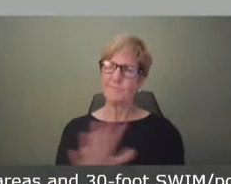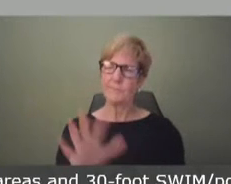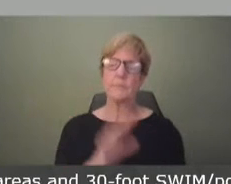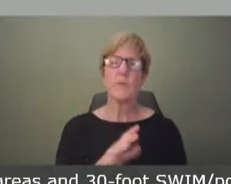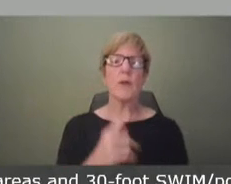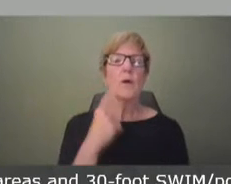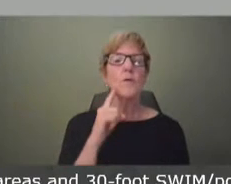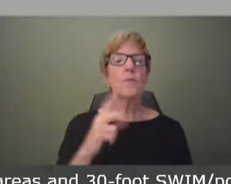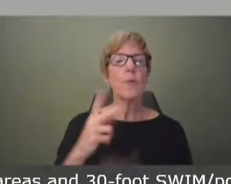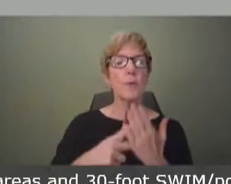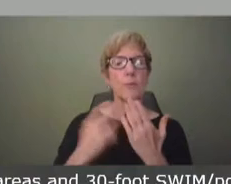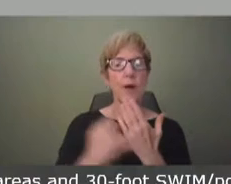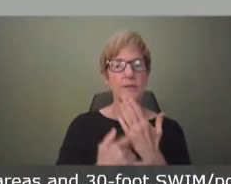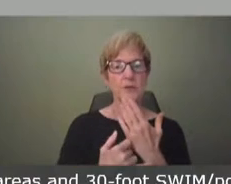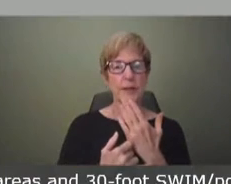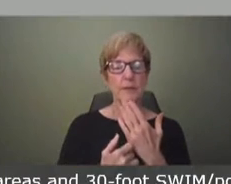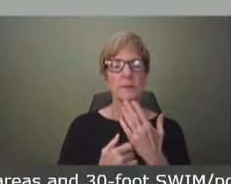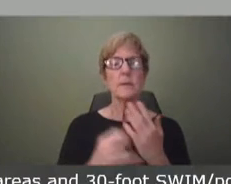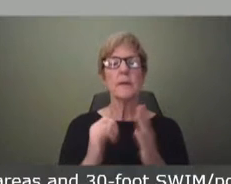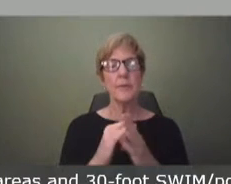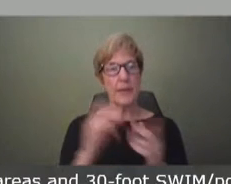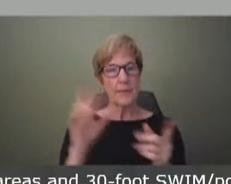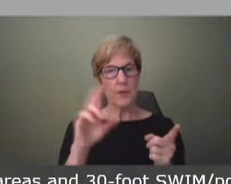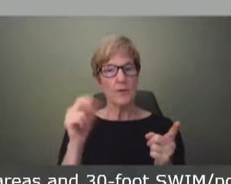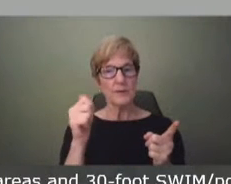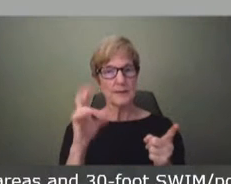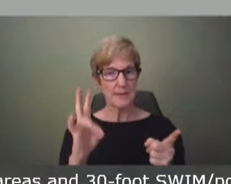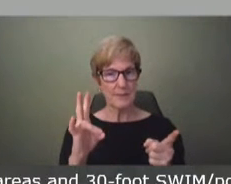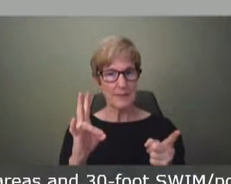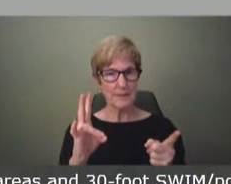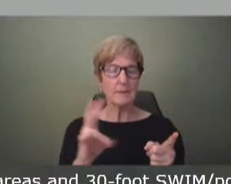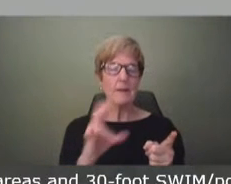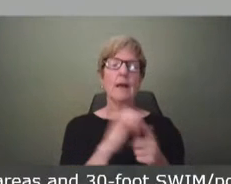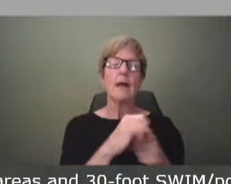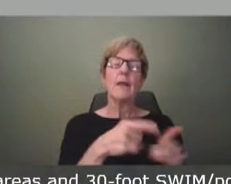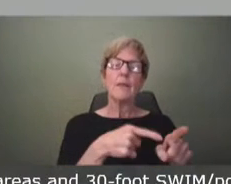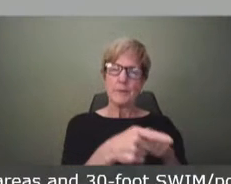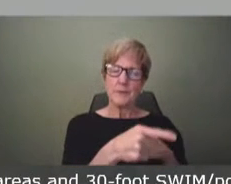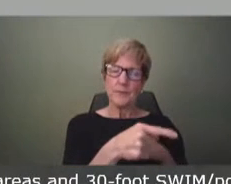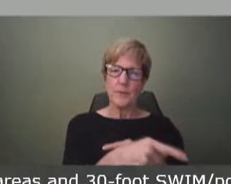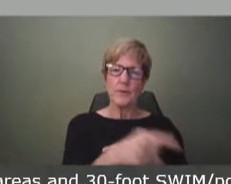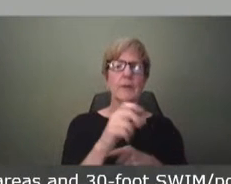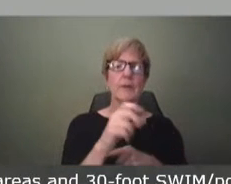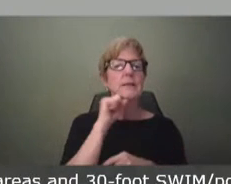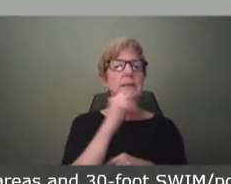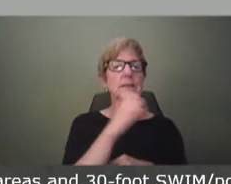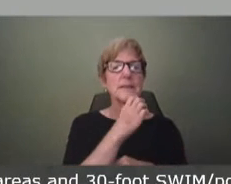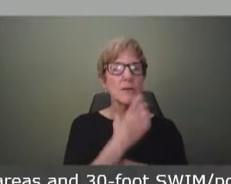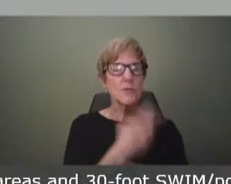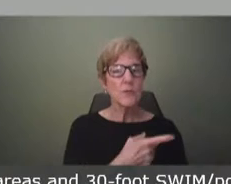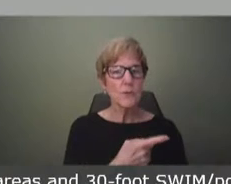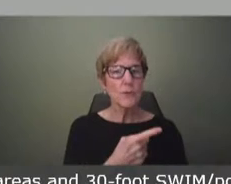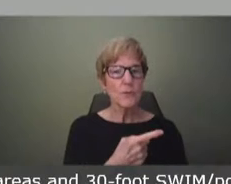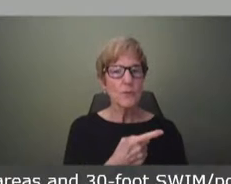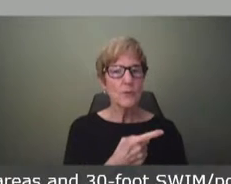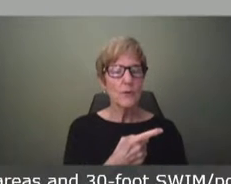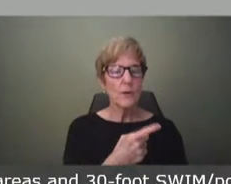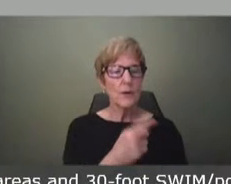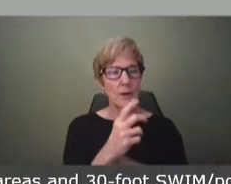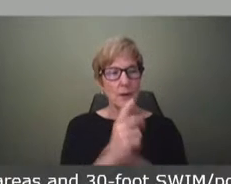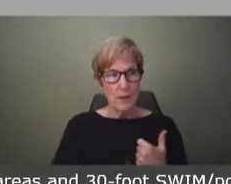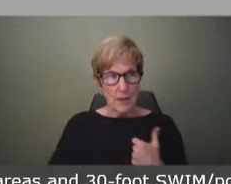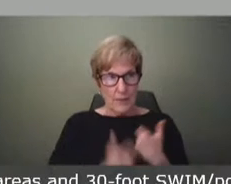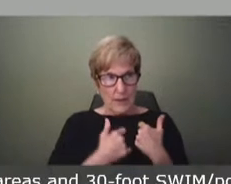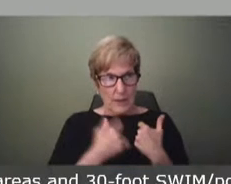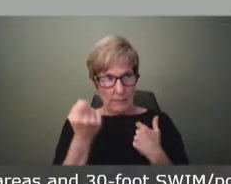project to that went to that R17 District that was primarily focused on Senior Living uh and that project from what I understand